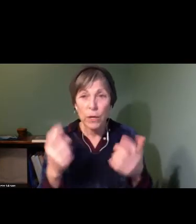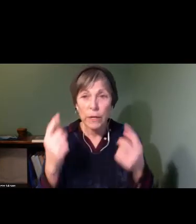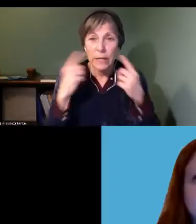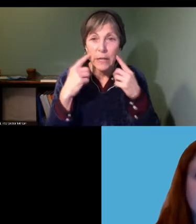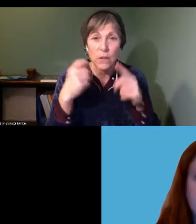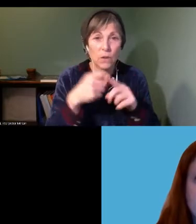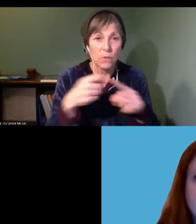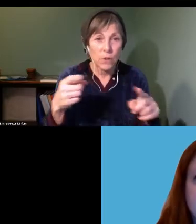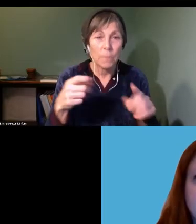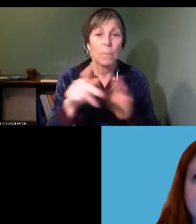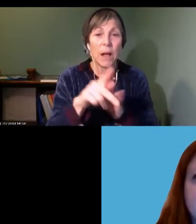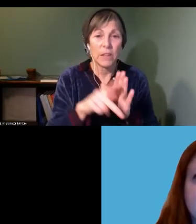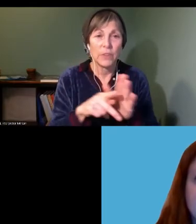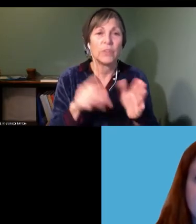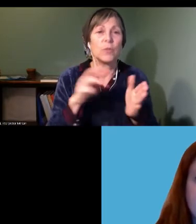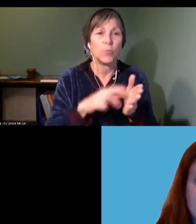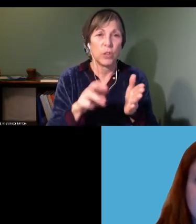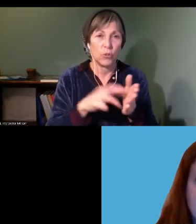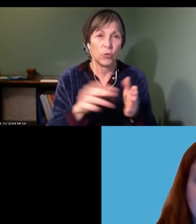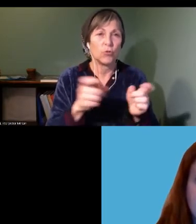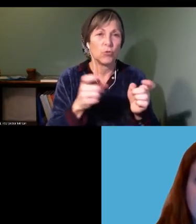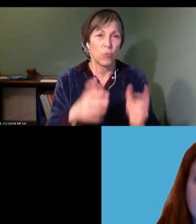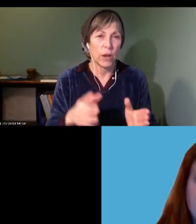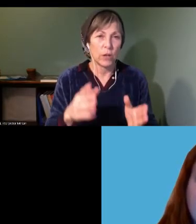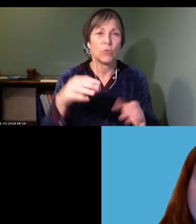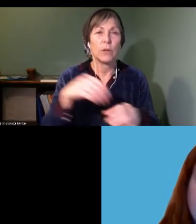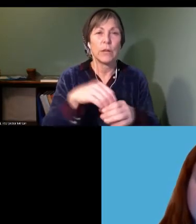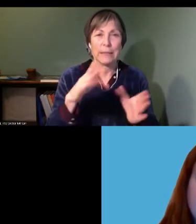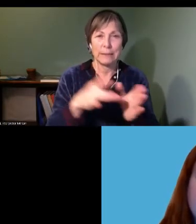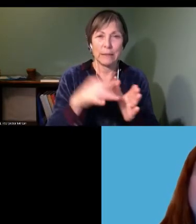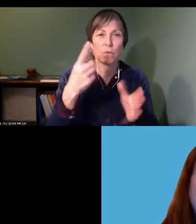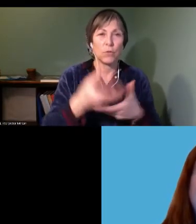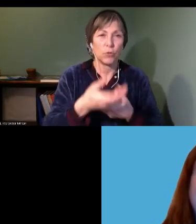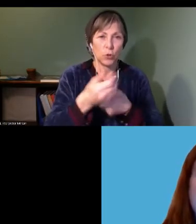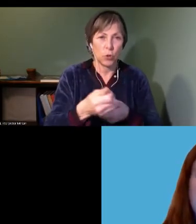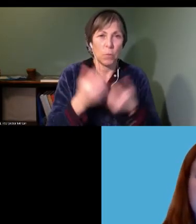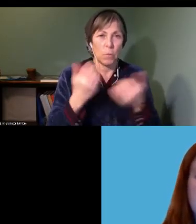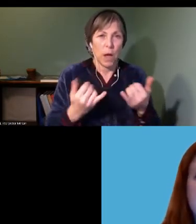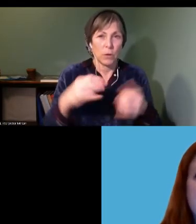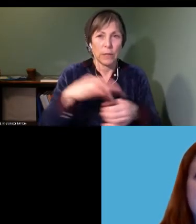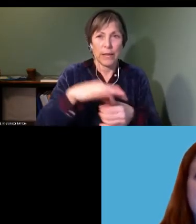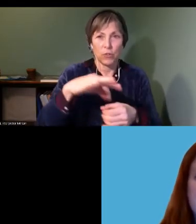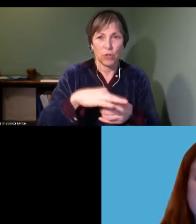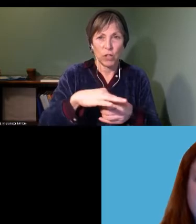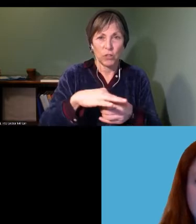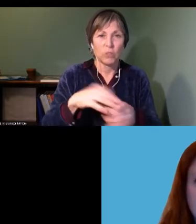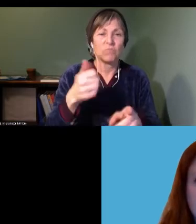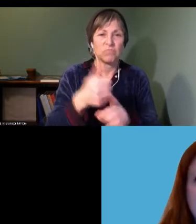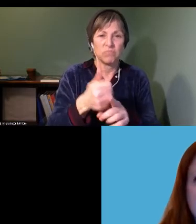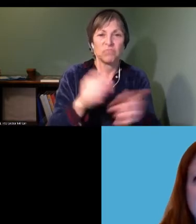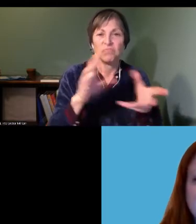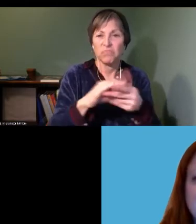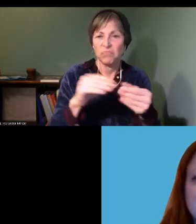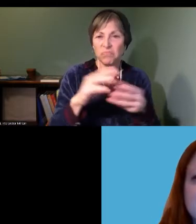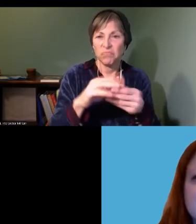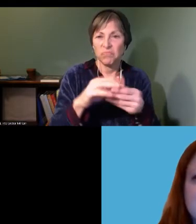Policy and Research Director at the Center for Secure and Modern Elections uh he will talk about implementation questions and issues